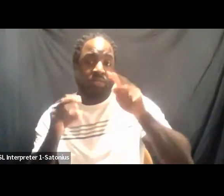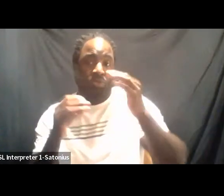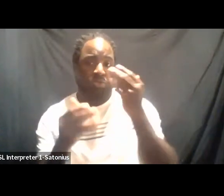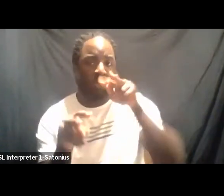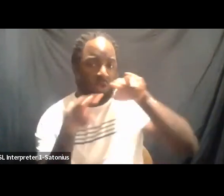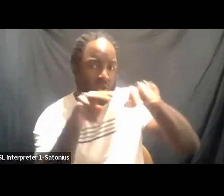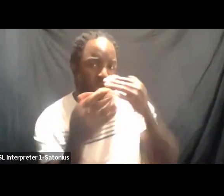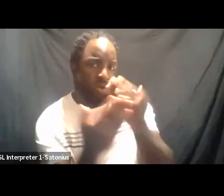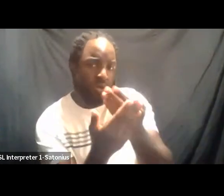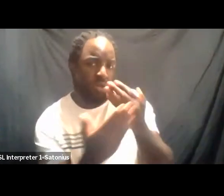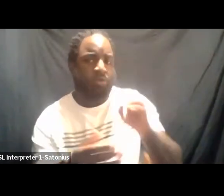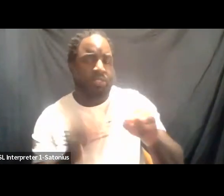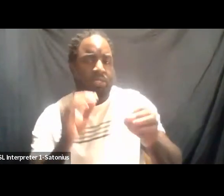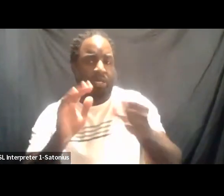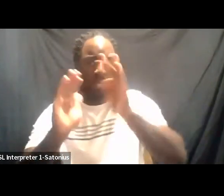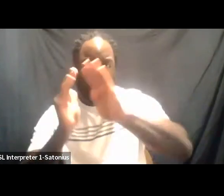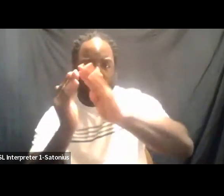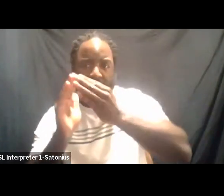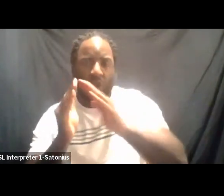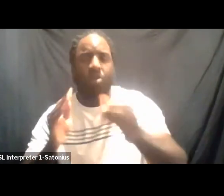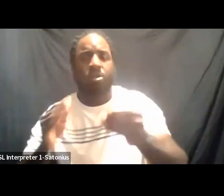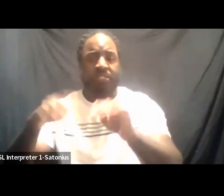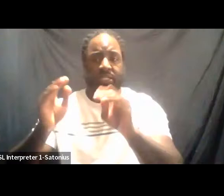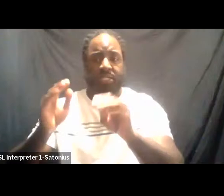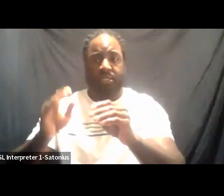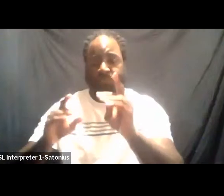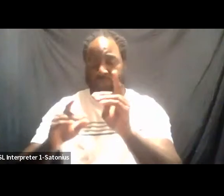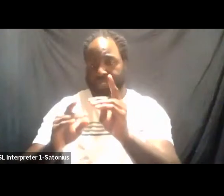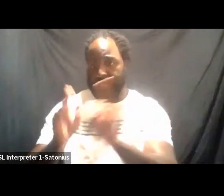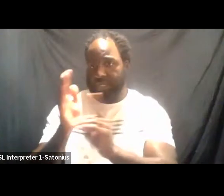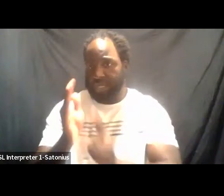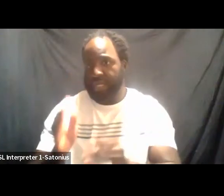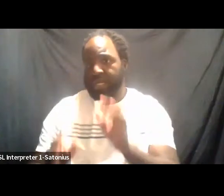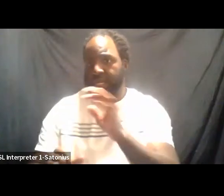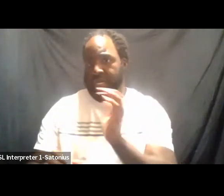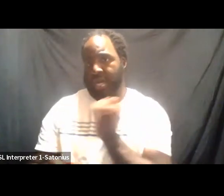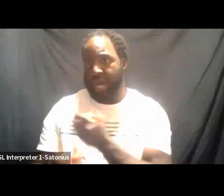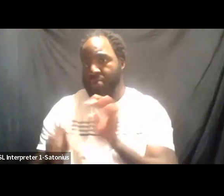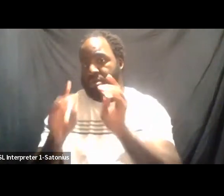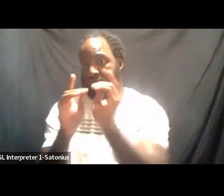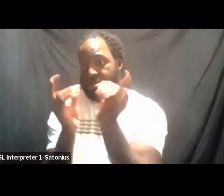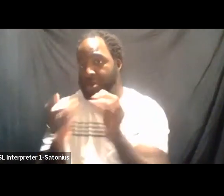this. Our urban design division has been going out and taking a look at